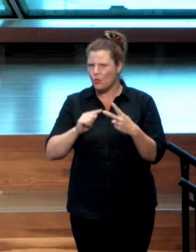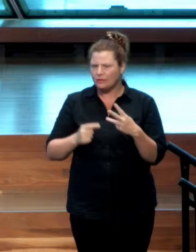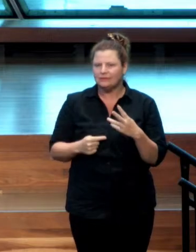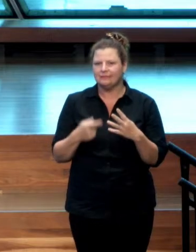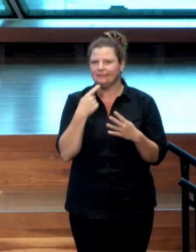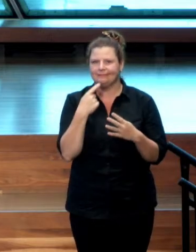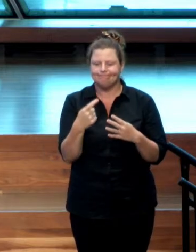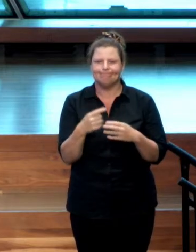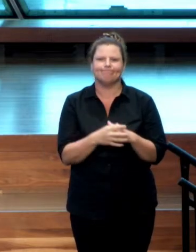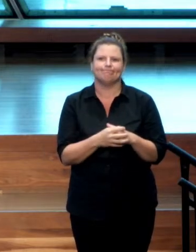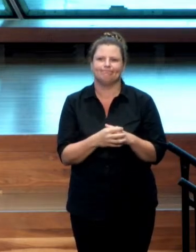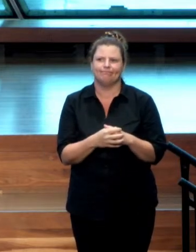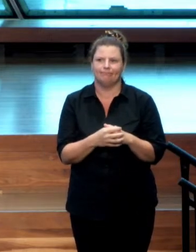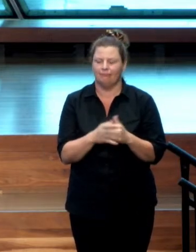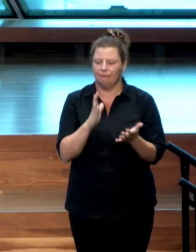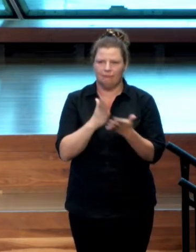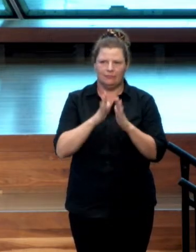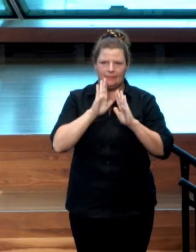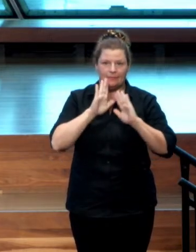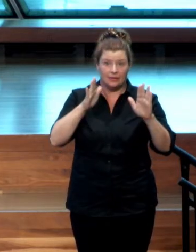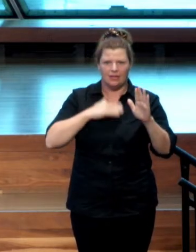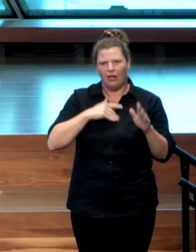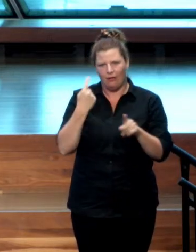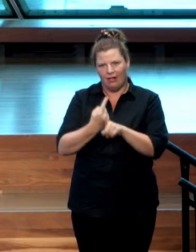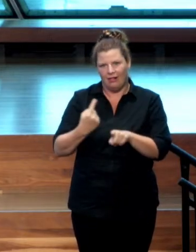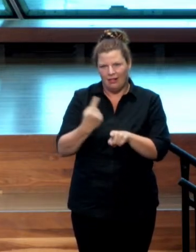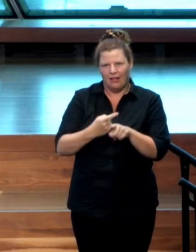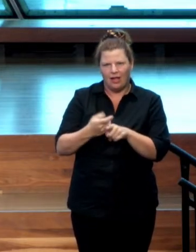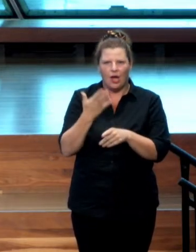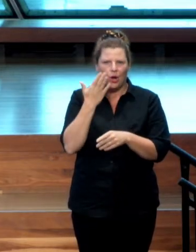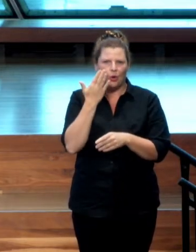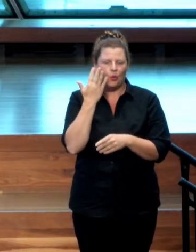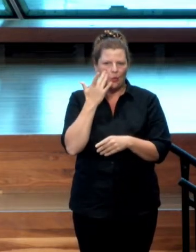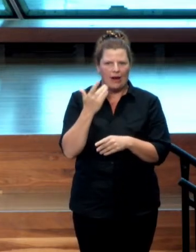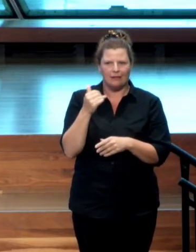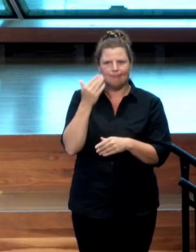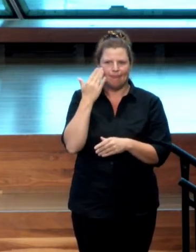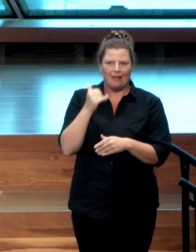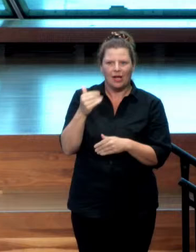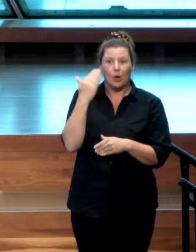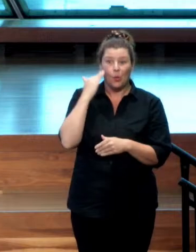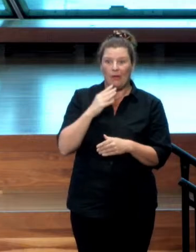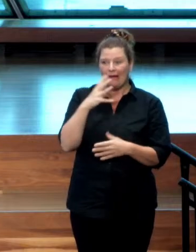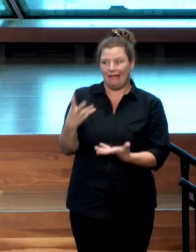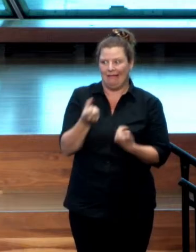so amazing. And I'm going to talk a bit because, you know, when a black woman gets the mic, it's quite rare.